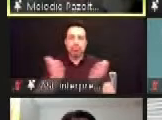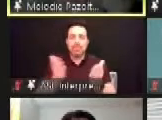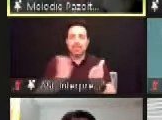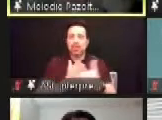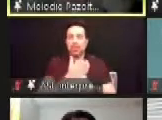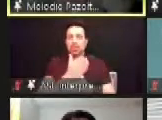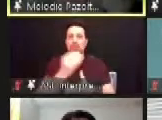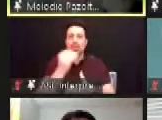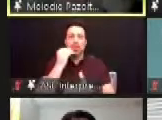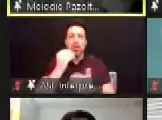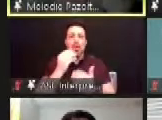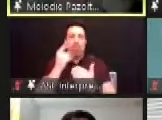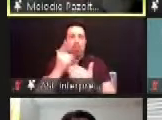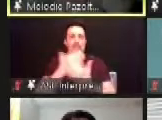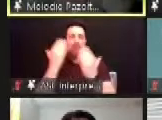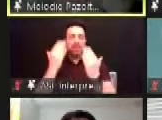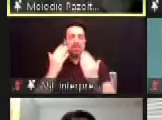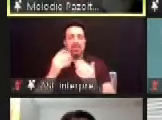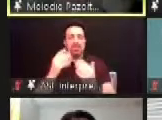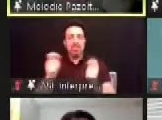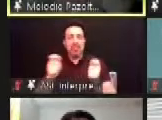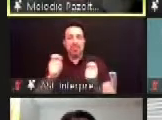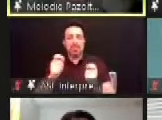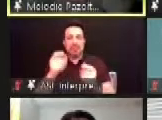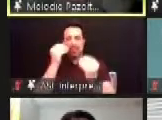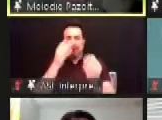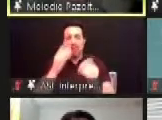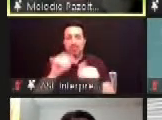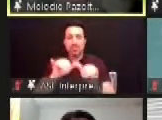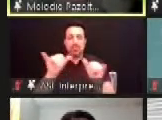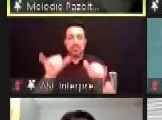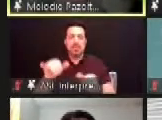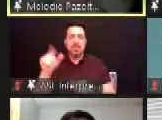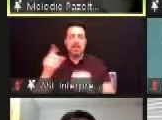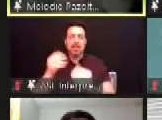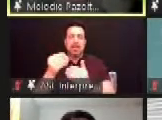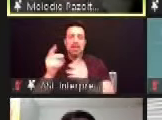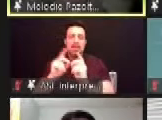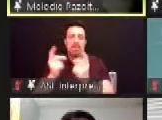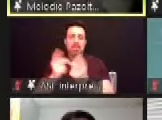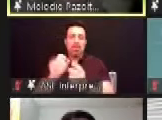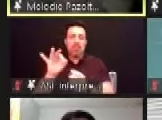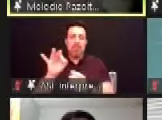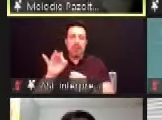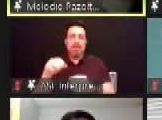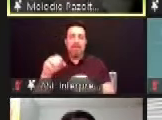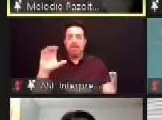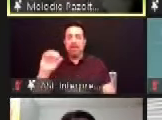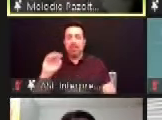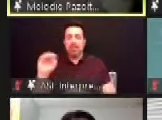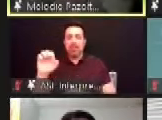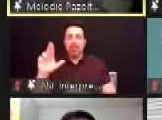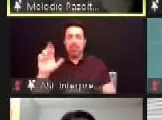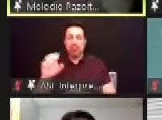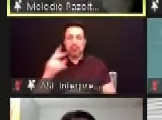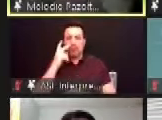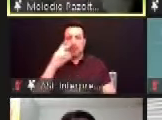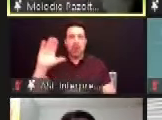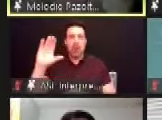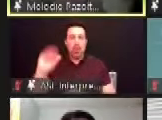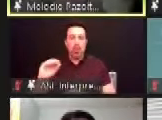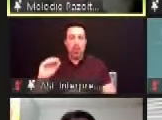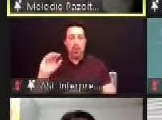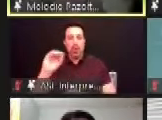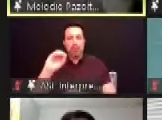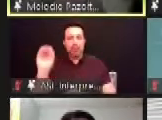through the homeless management information system at Department of Commerce. And so we see really low percentages of those individuals